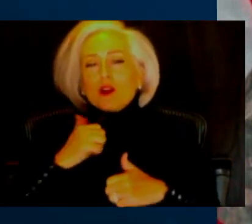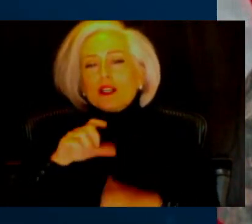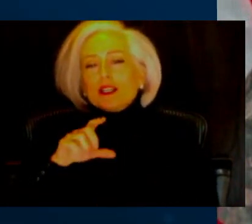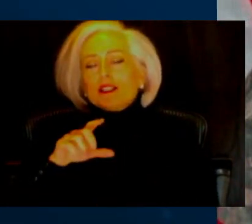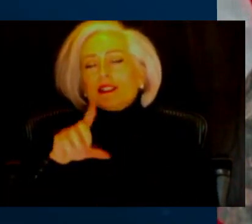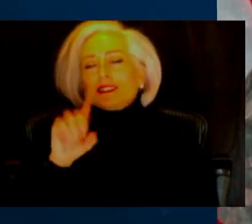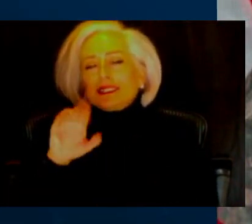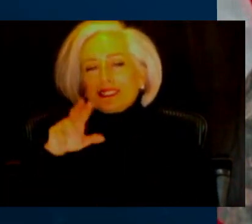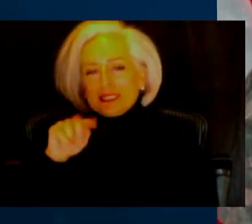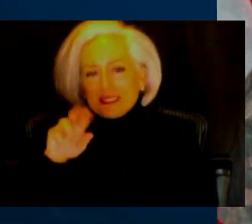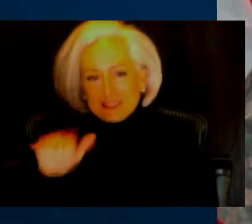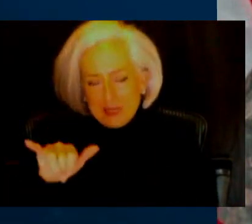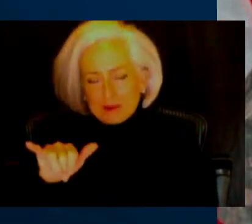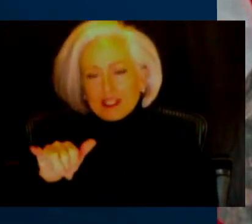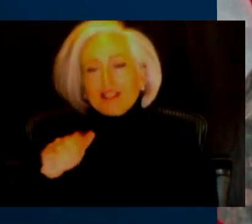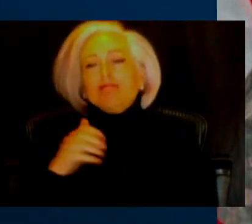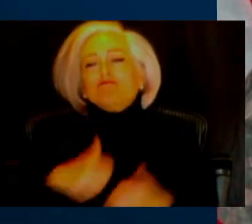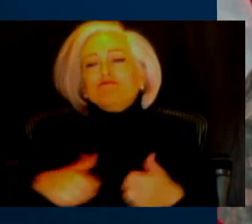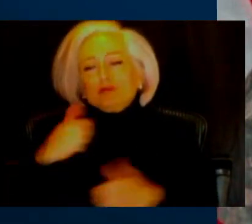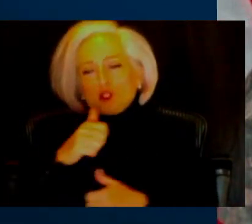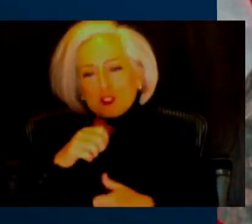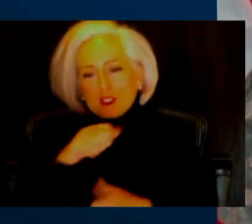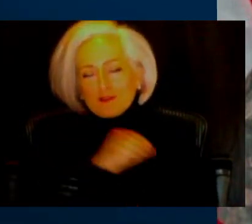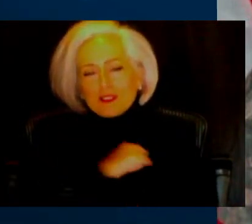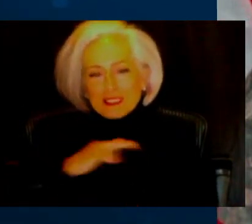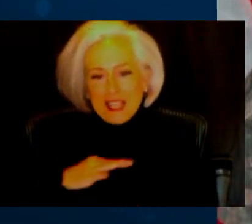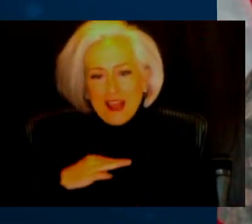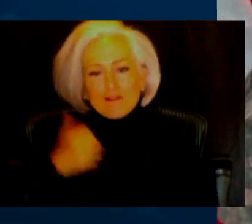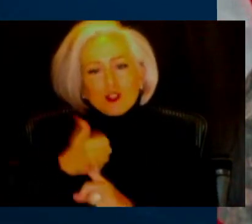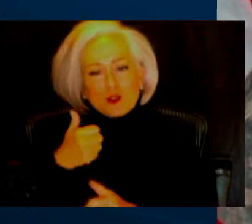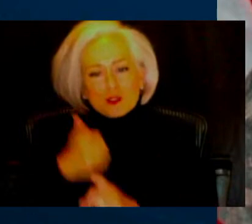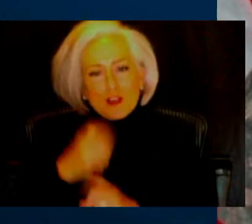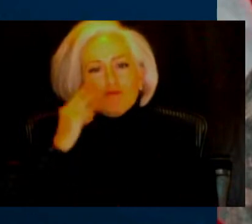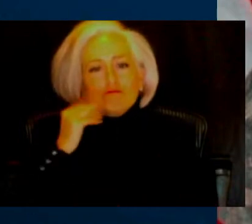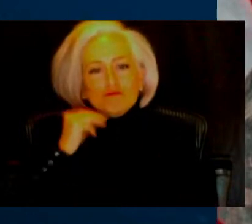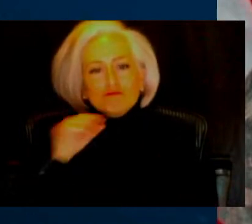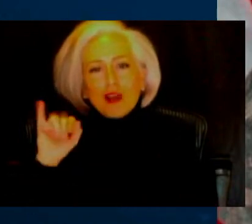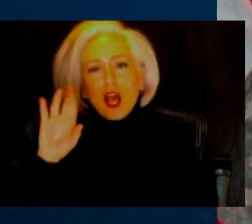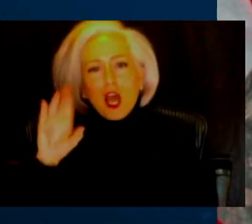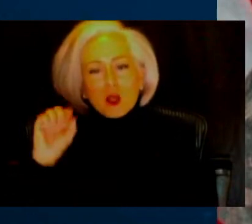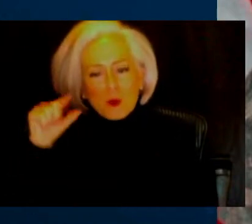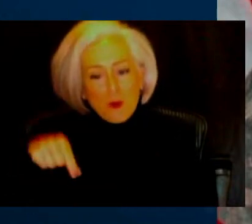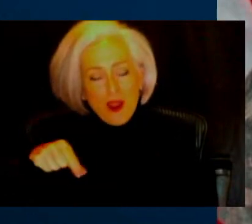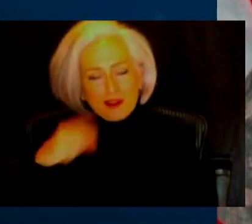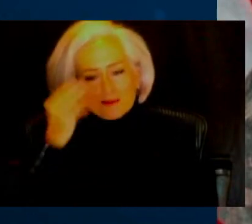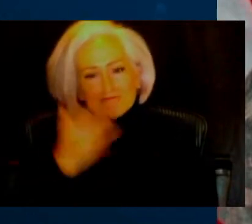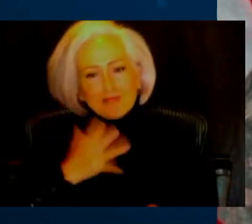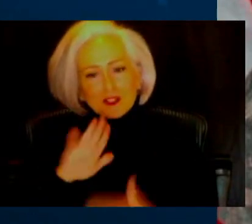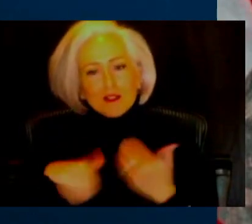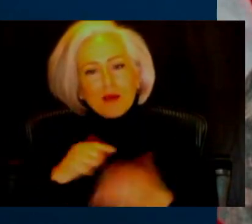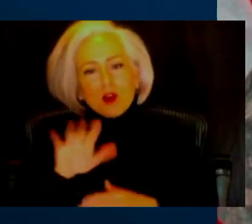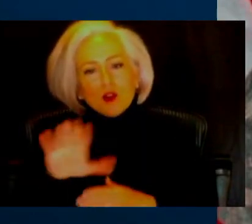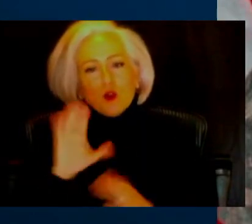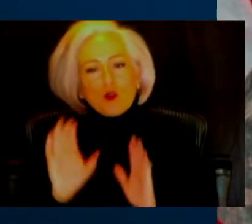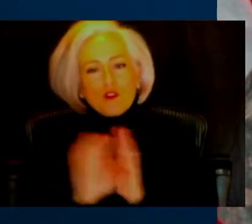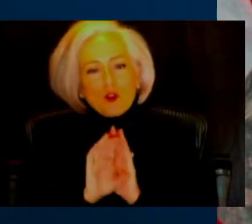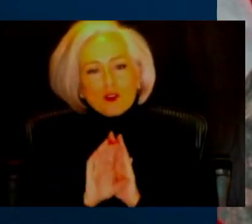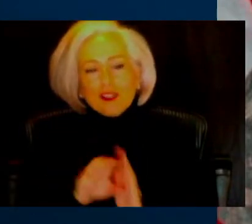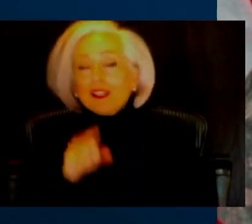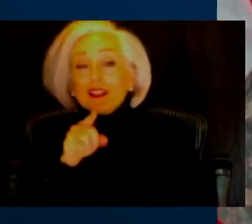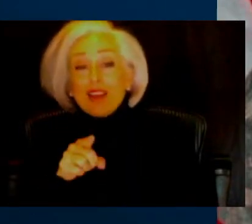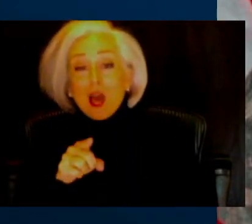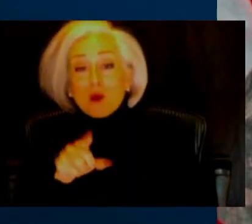Medical Plans and Operations. You were in Iraq. Tell us a little bit about the photos we're seeing here. Well, actually, that was in Iraq. That was my command